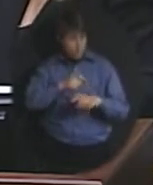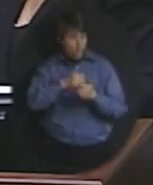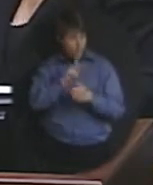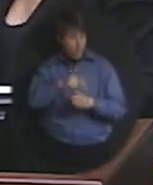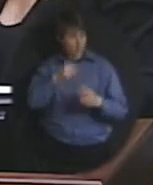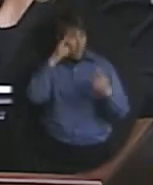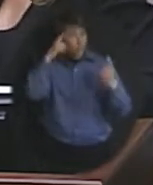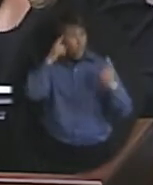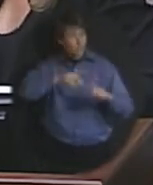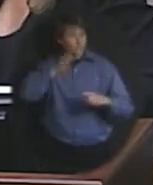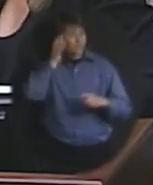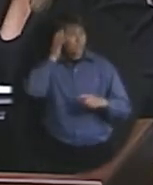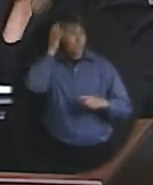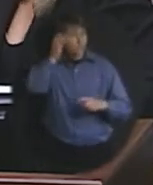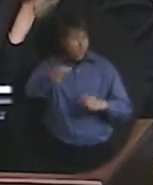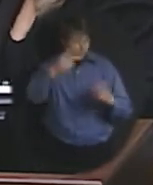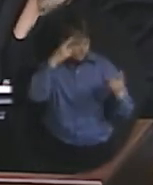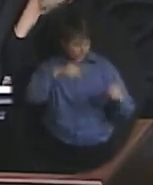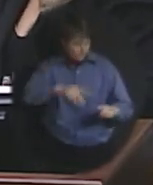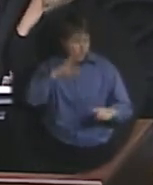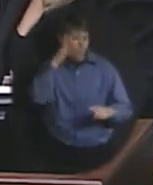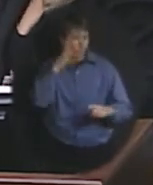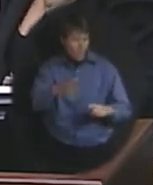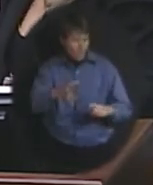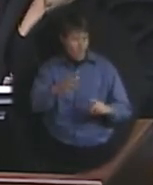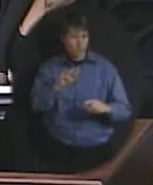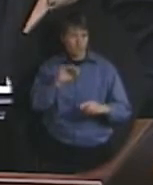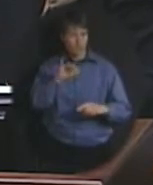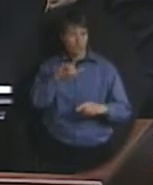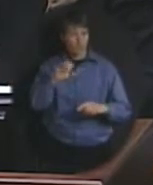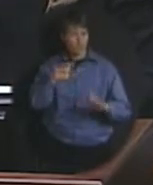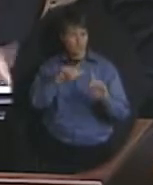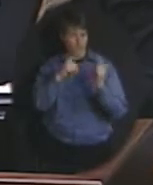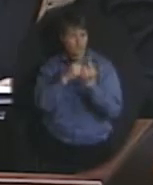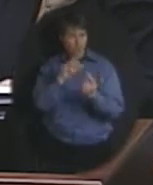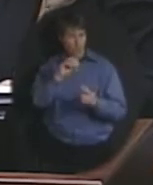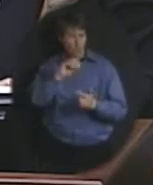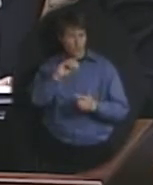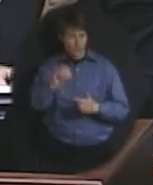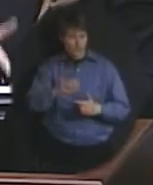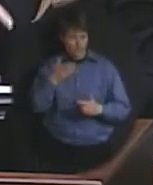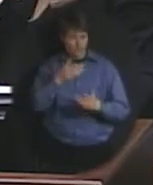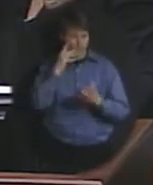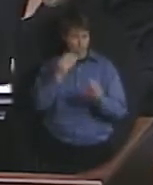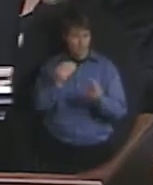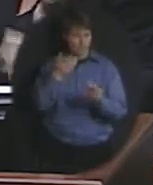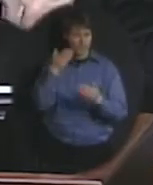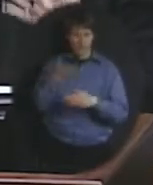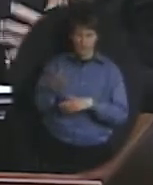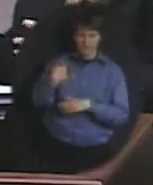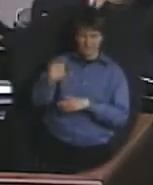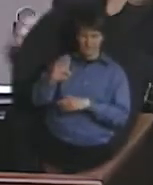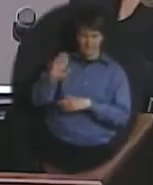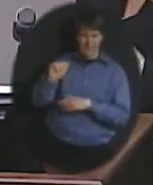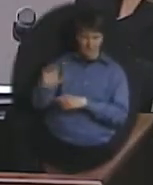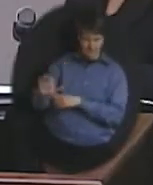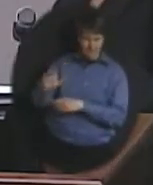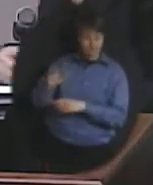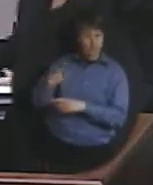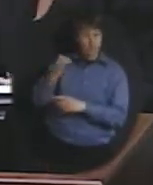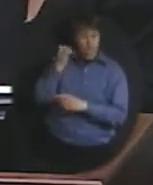go into a future agreement with the Miracle League of Olathe for some property out at Seaback. should we get to a